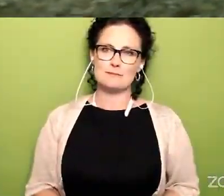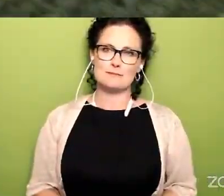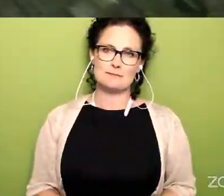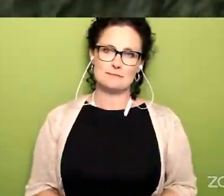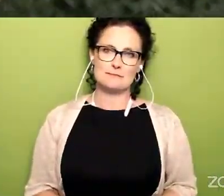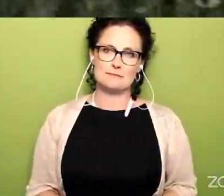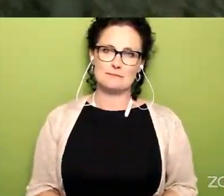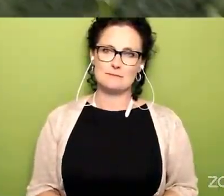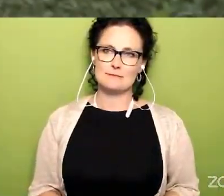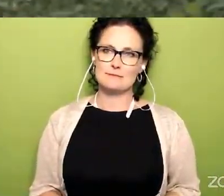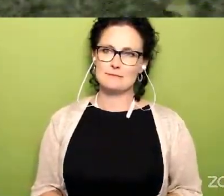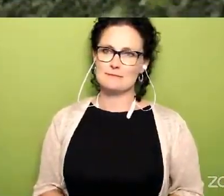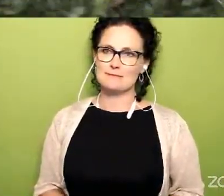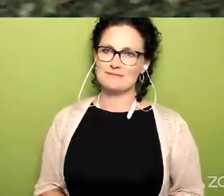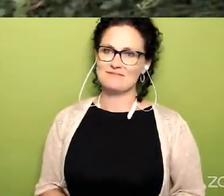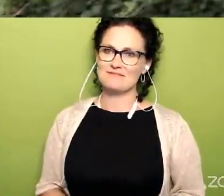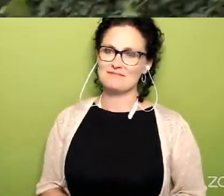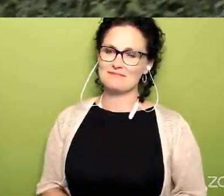See?